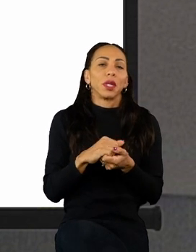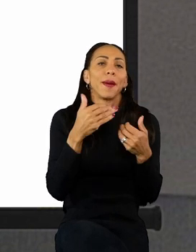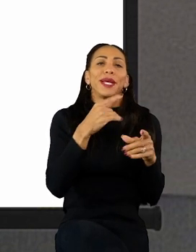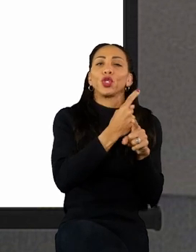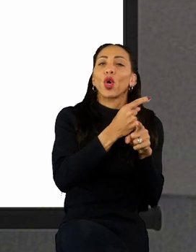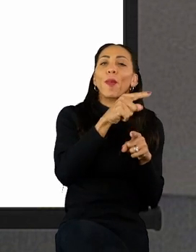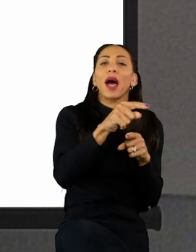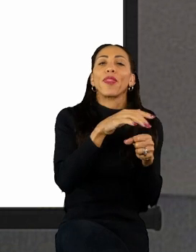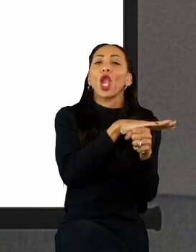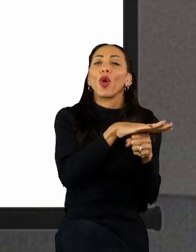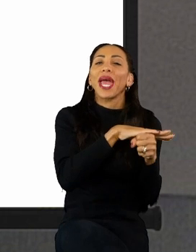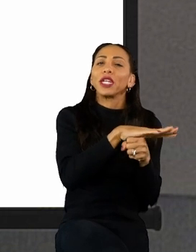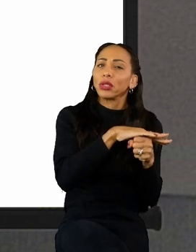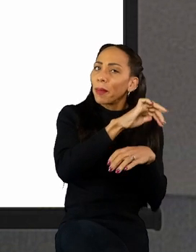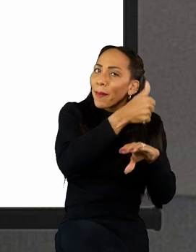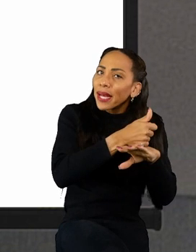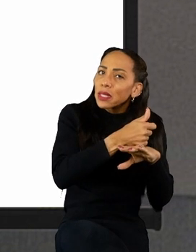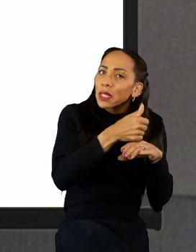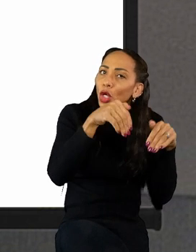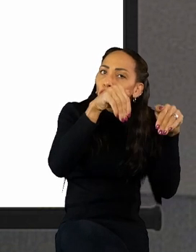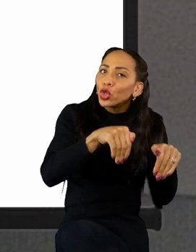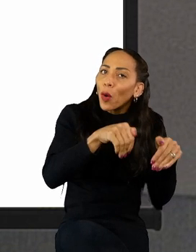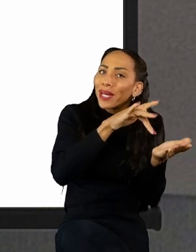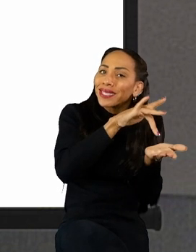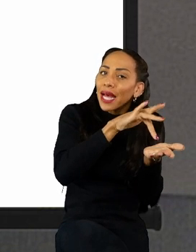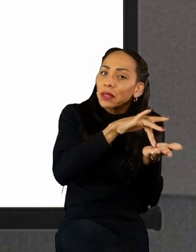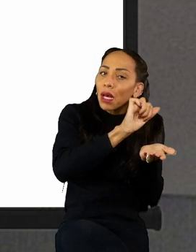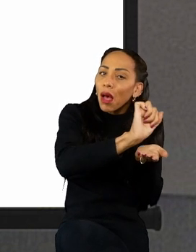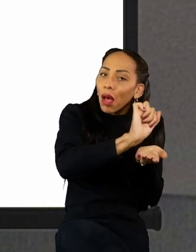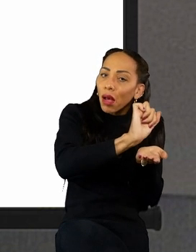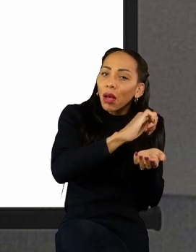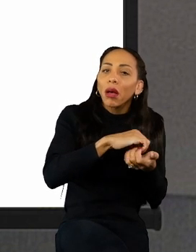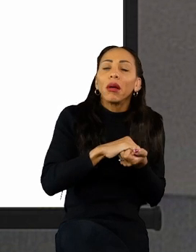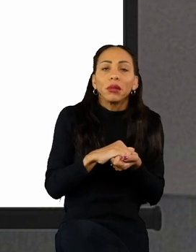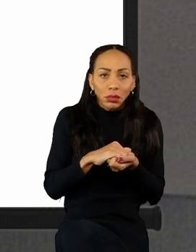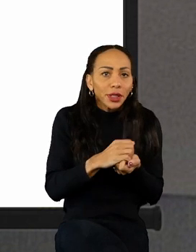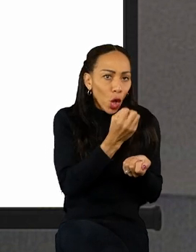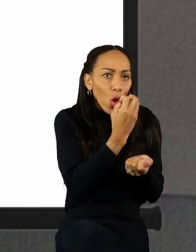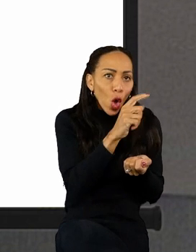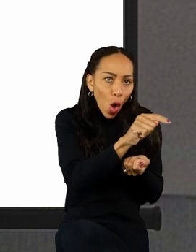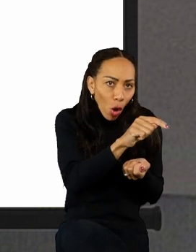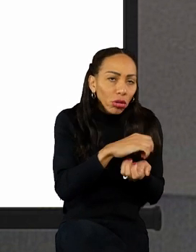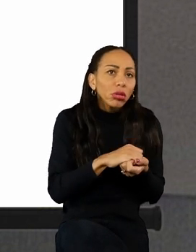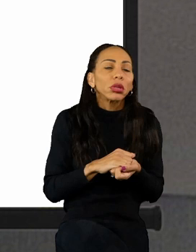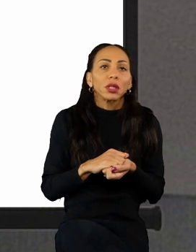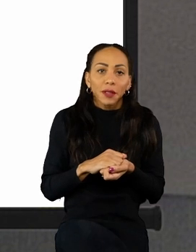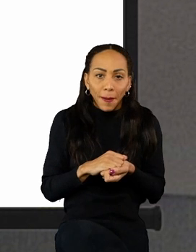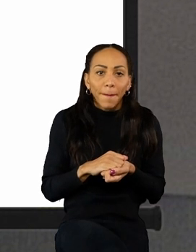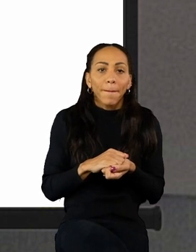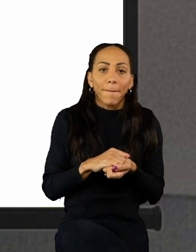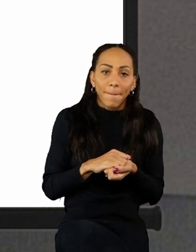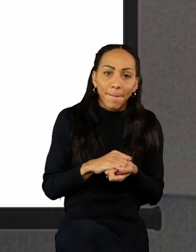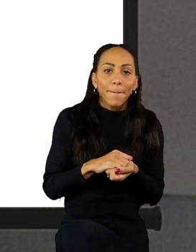you talked about the location even being a kind of shopping center, I think, in Hong Kong, and this kind of notion of this